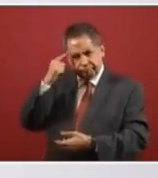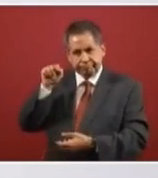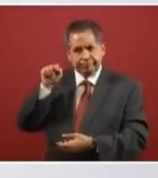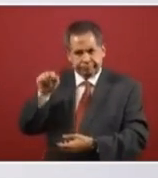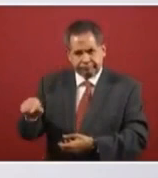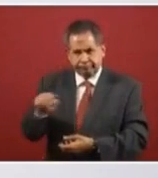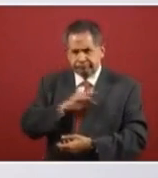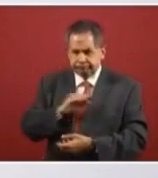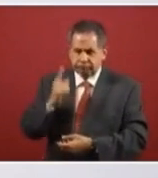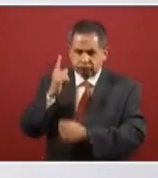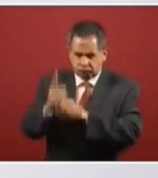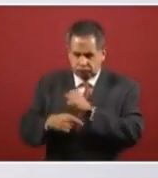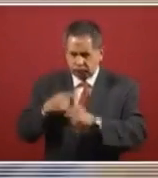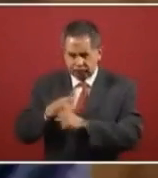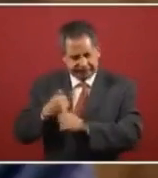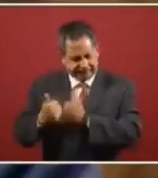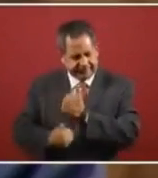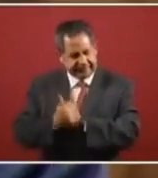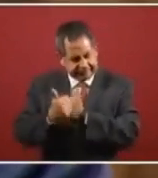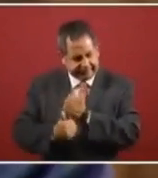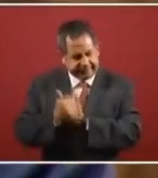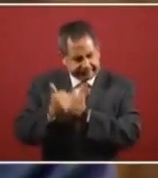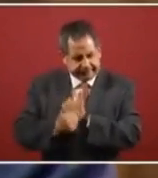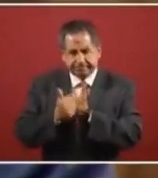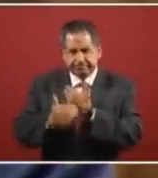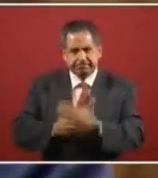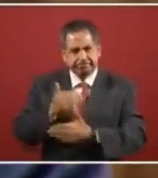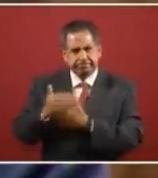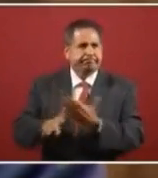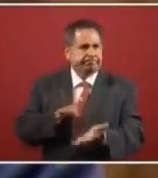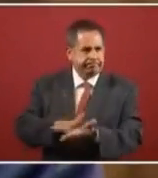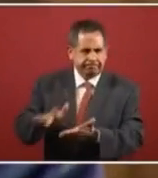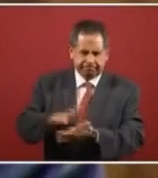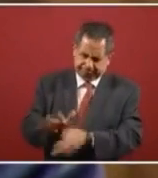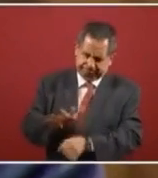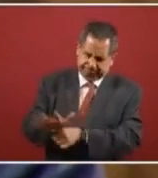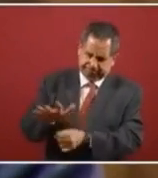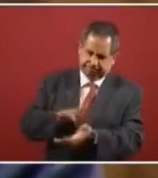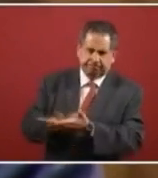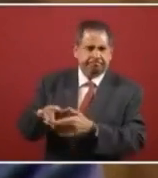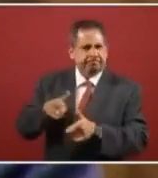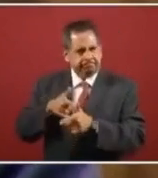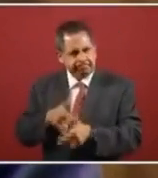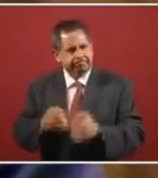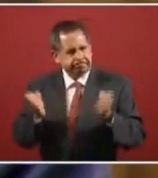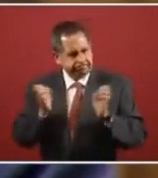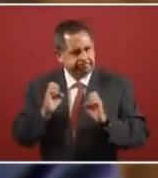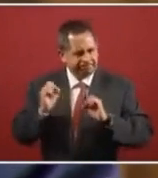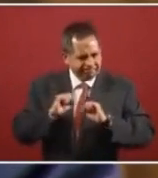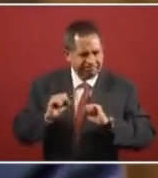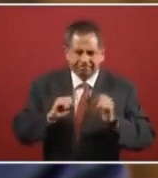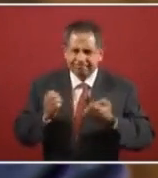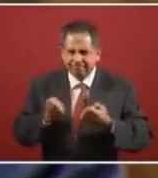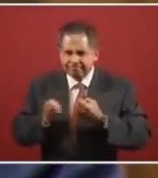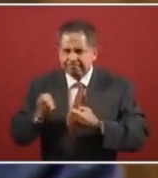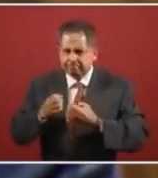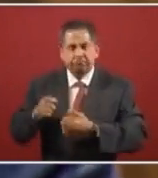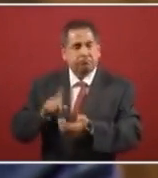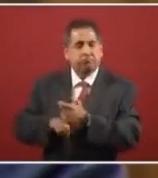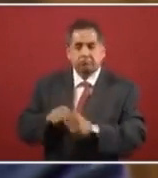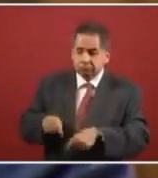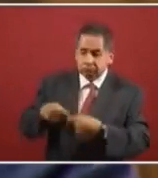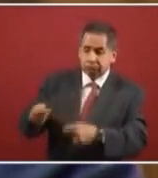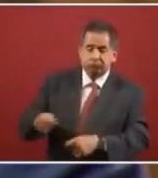can within a year count on support and continually train